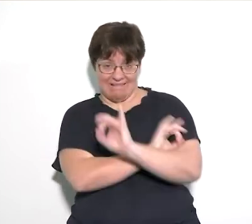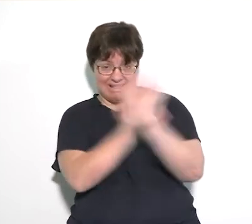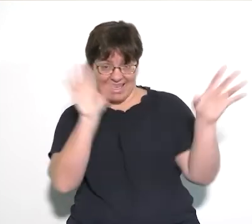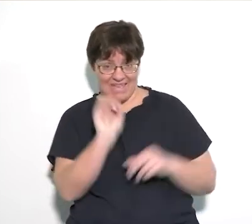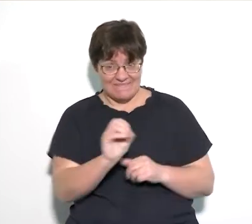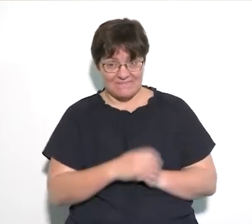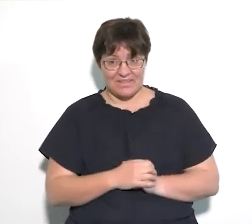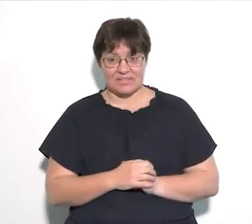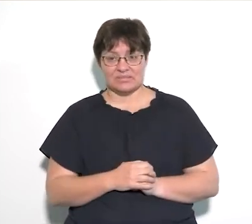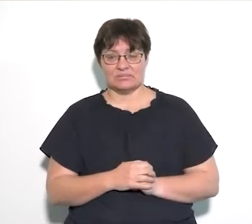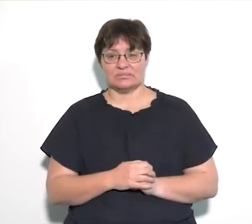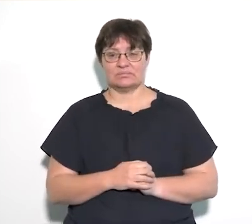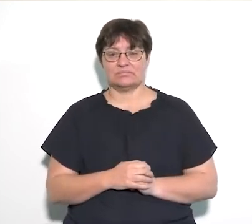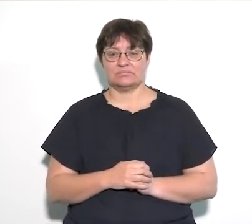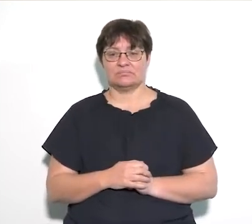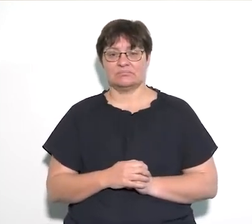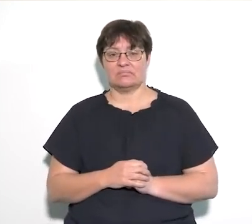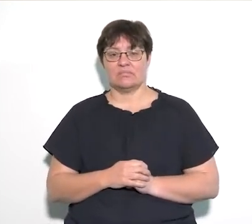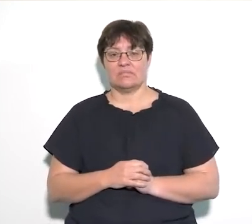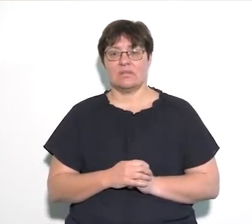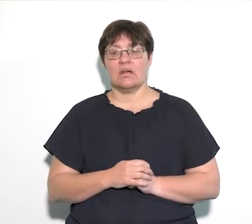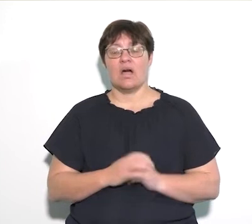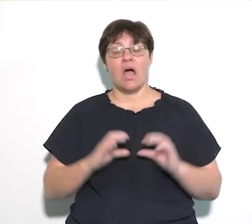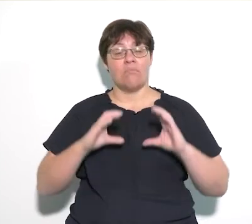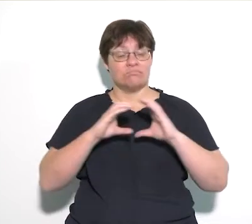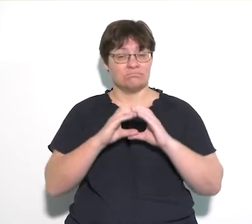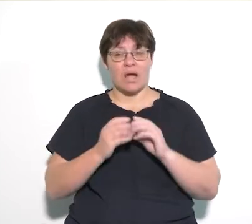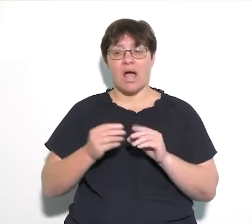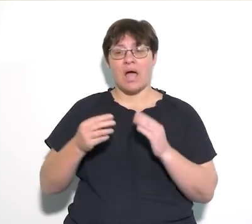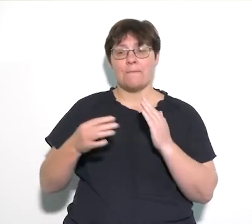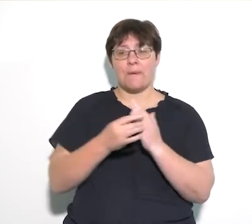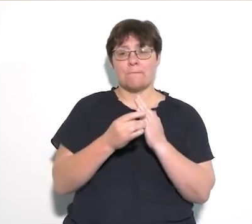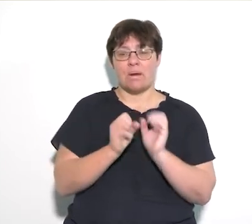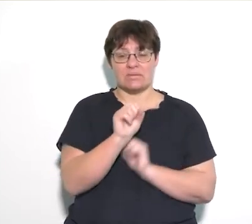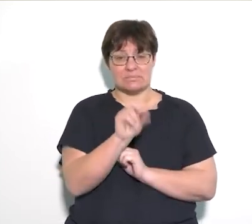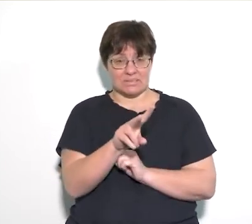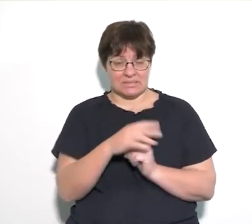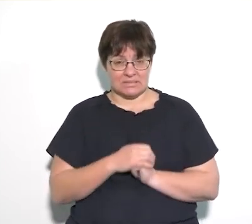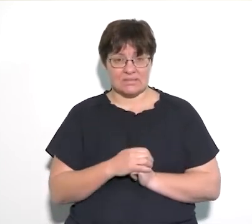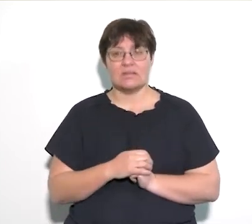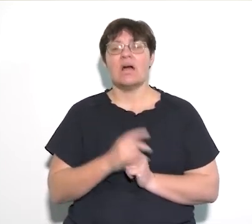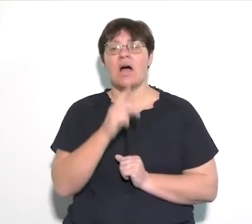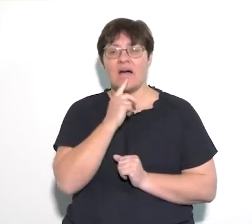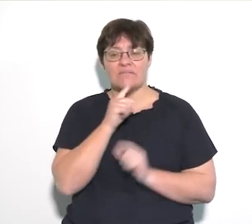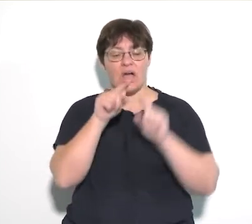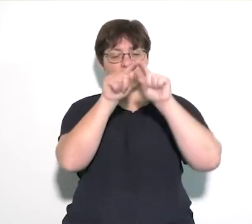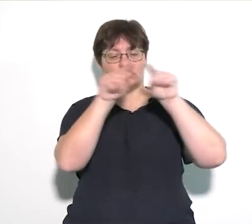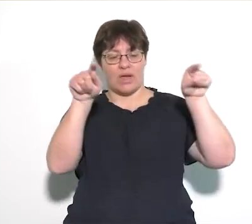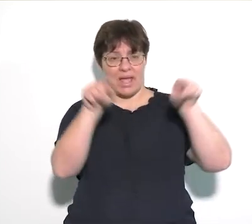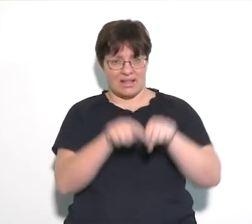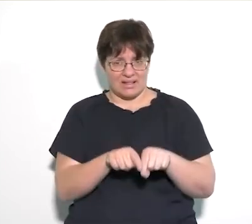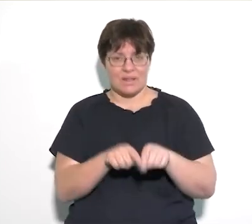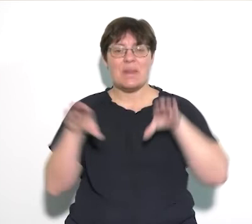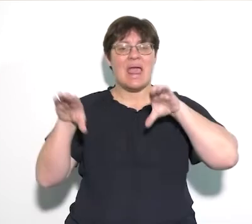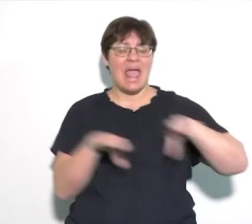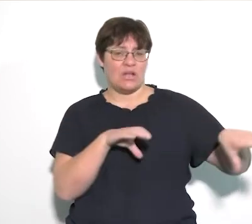see it clearly. A round paper fastener. I have some triangles